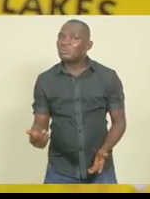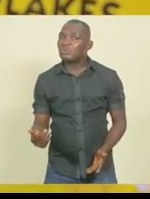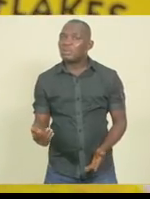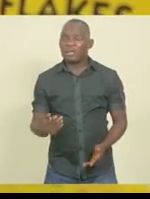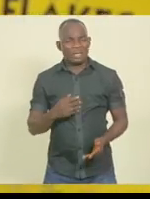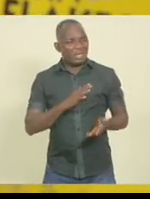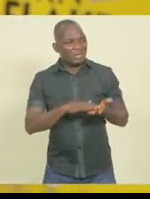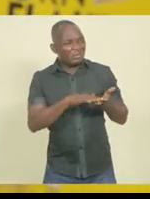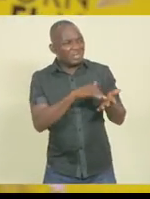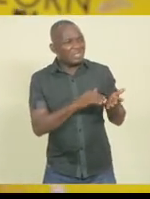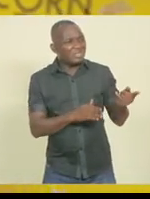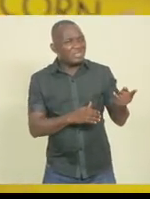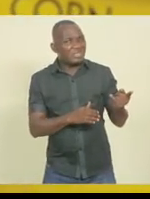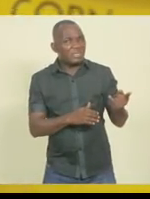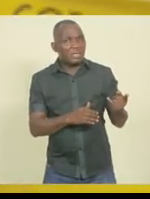Excuse me?